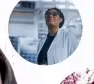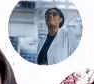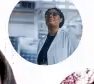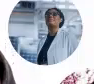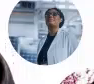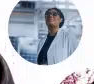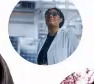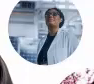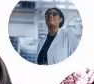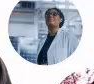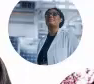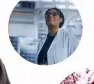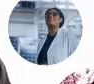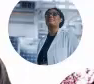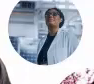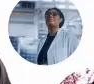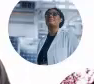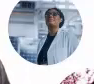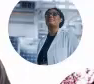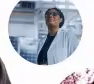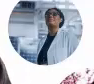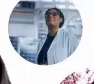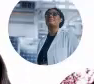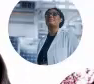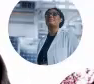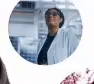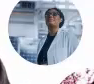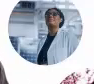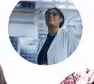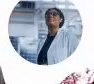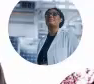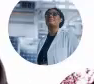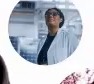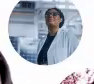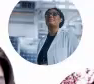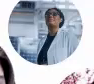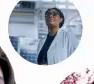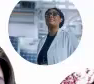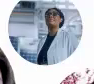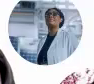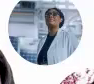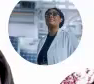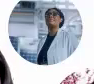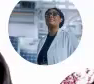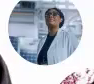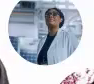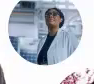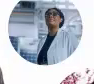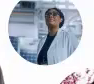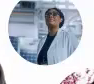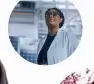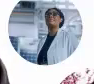to collect important information about how S-STEM programs are doing wonderful work to